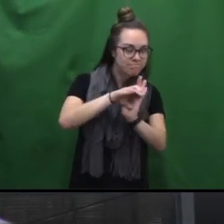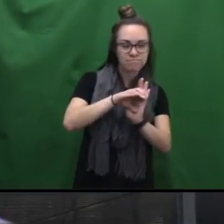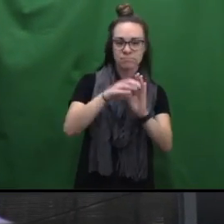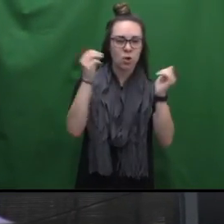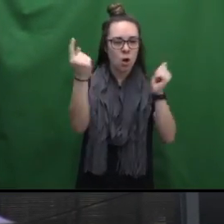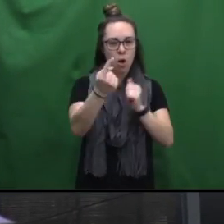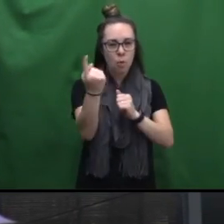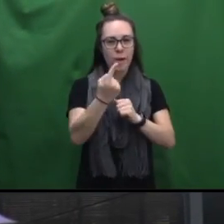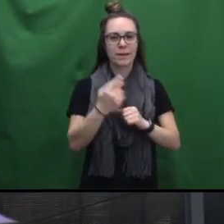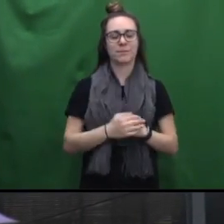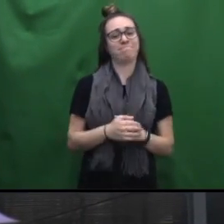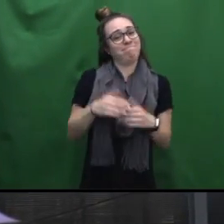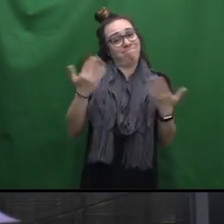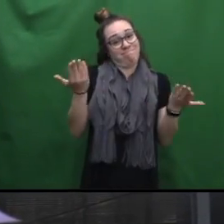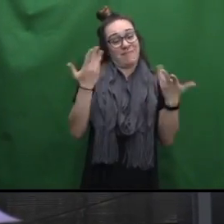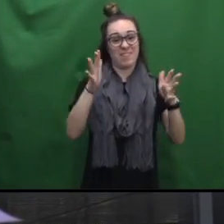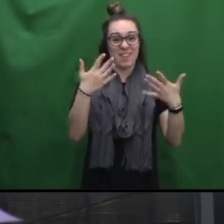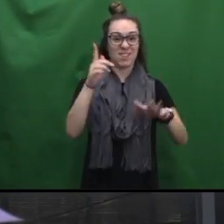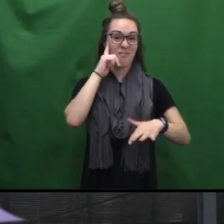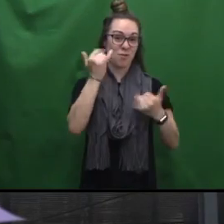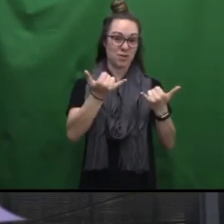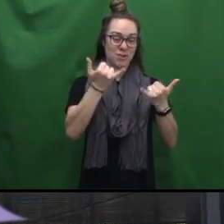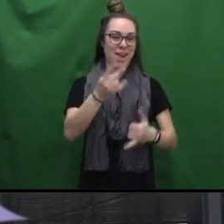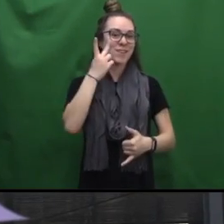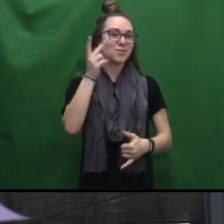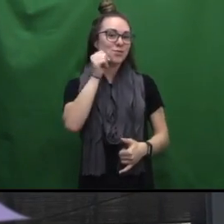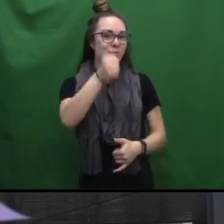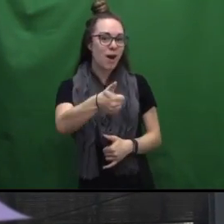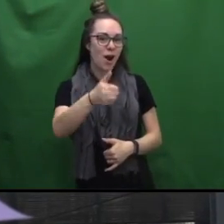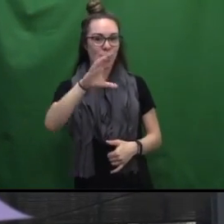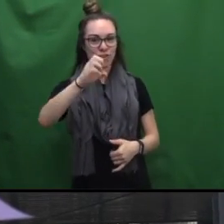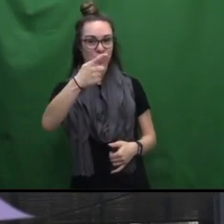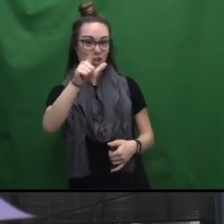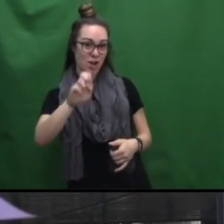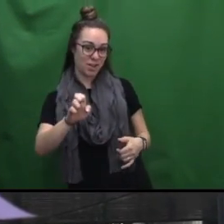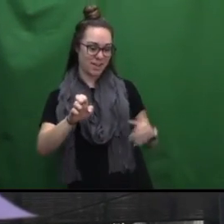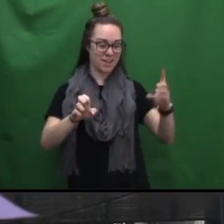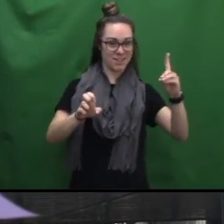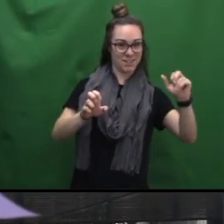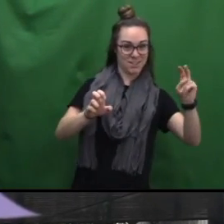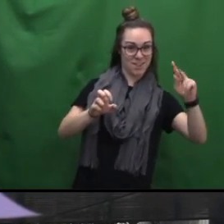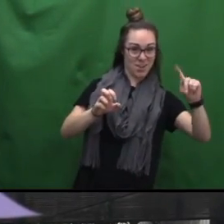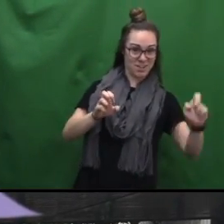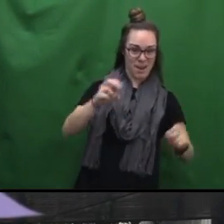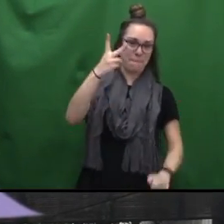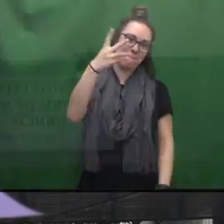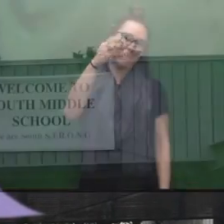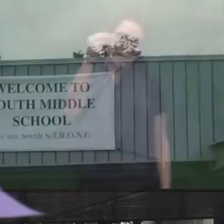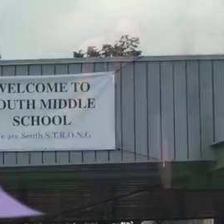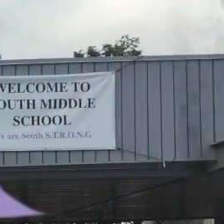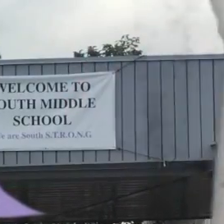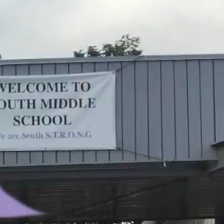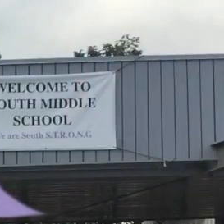all times. Well, that's all we have for you today. See you tomorrow. I'm Charlotte. And I'm Dante. Peace out, Lobos.